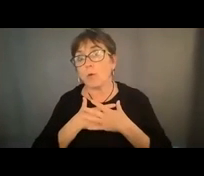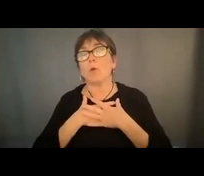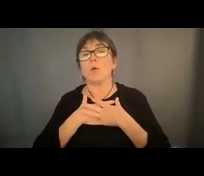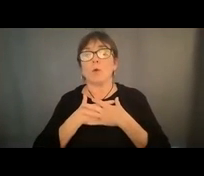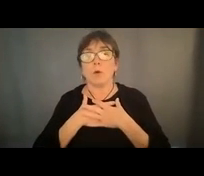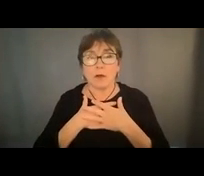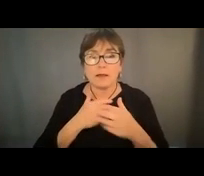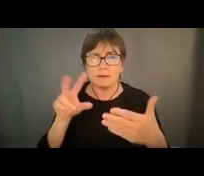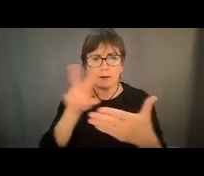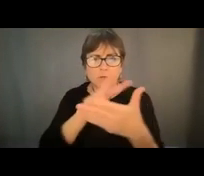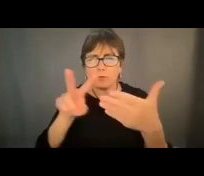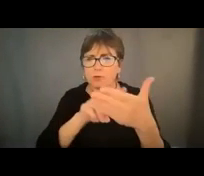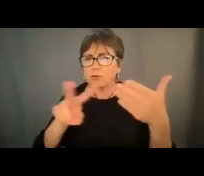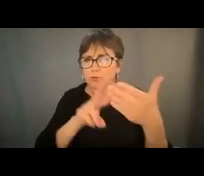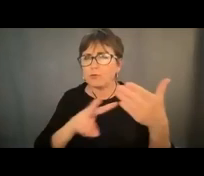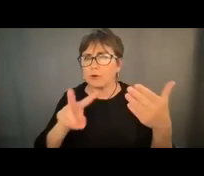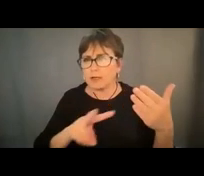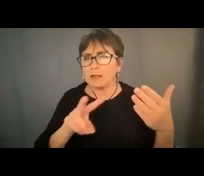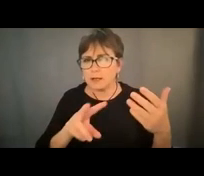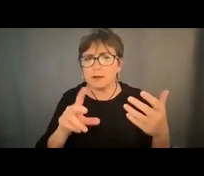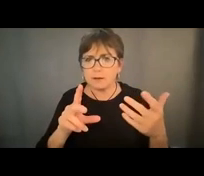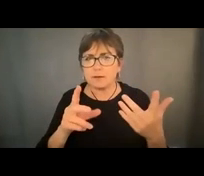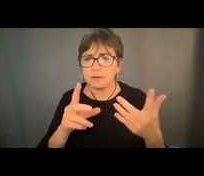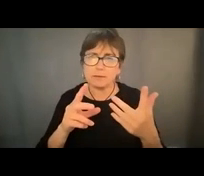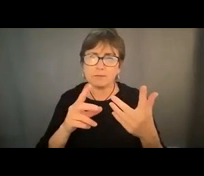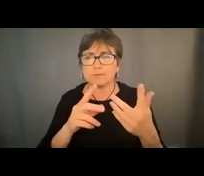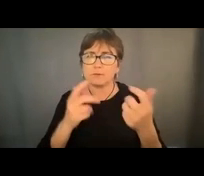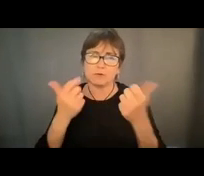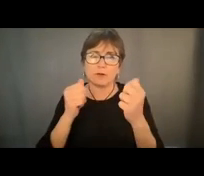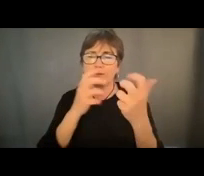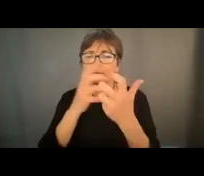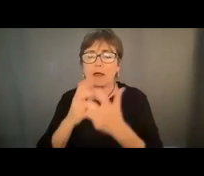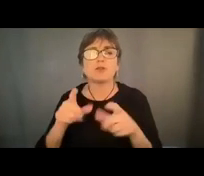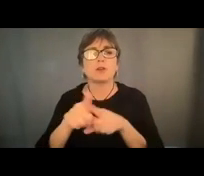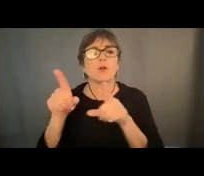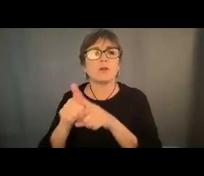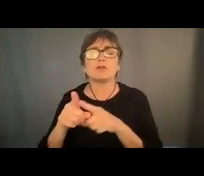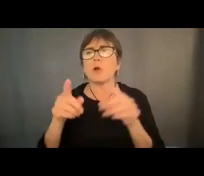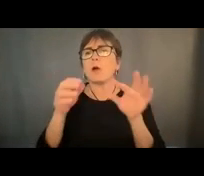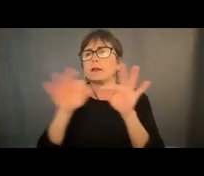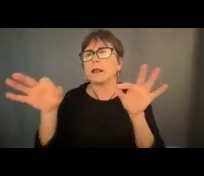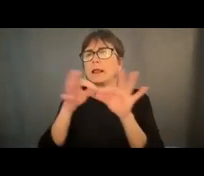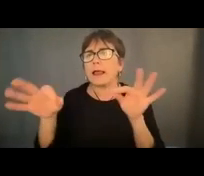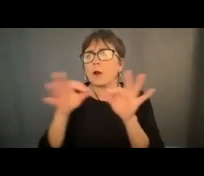friendly. We are also working to make it plain language so that it be